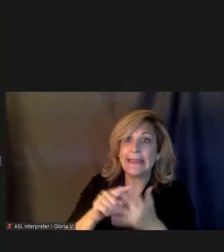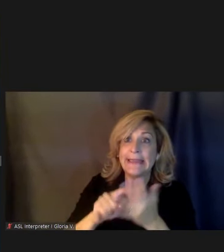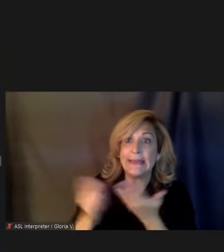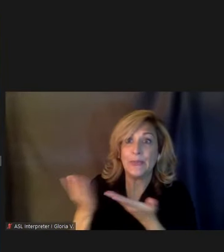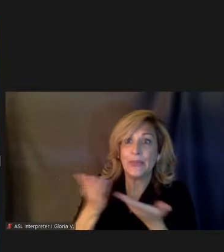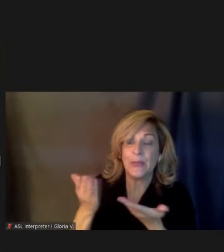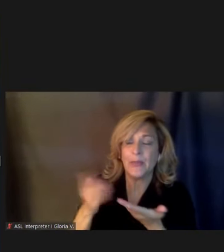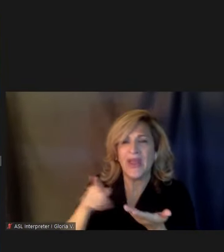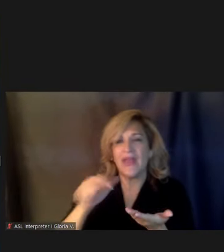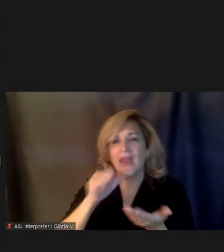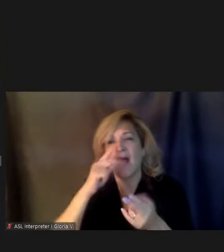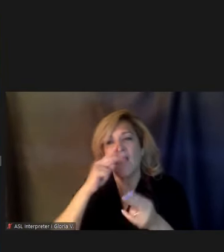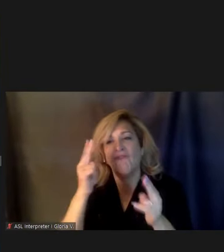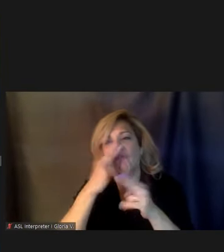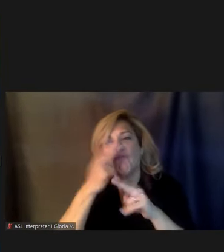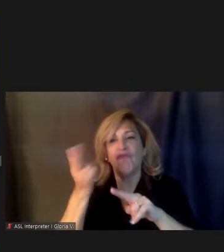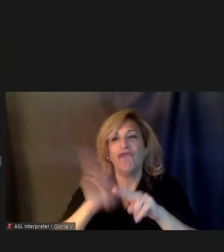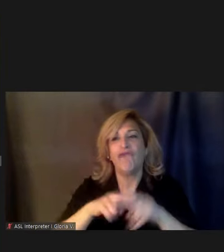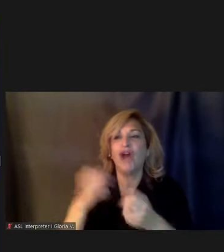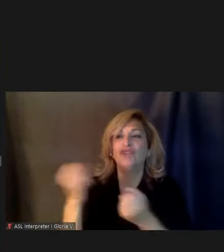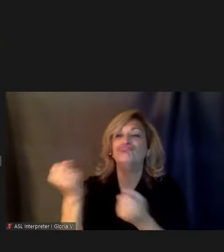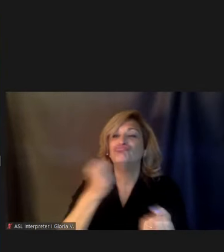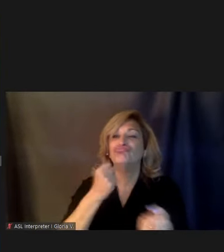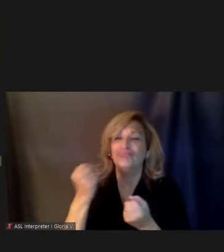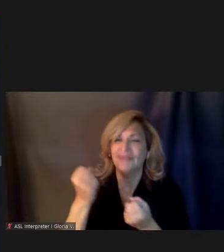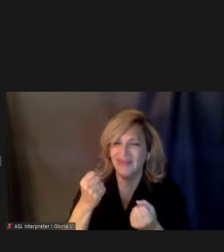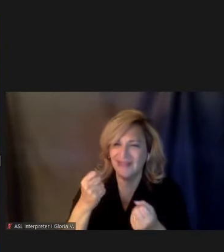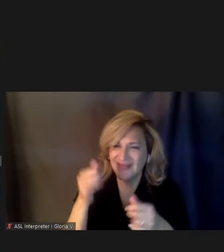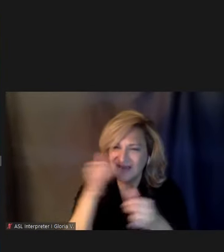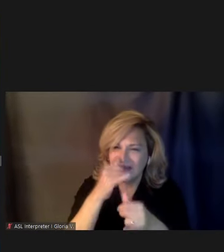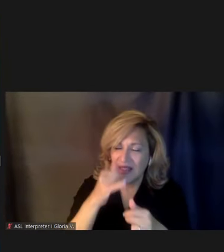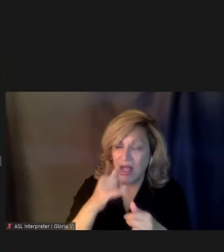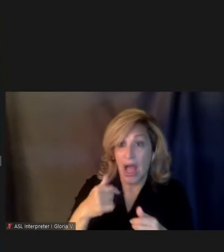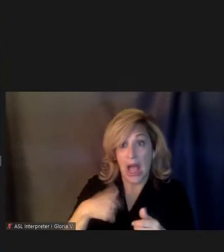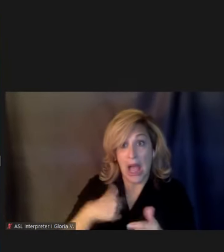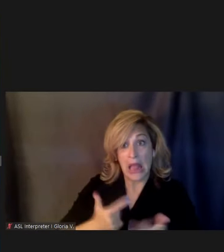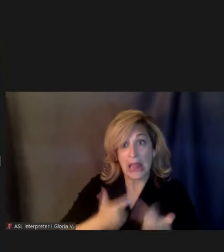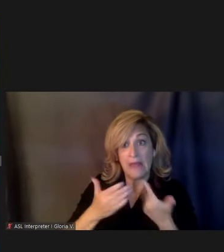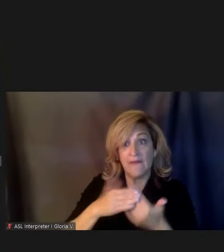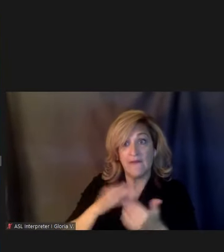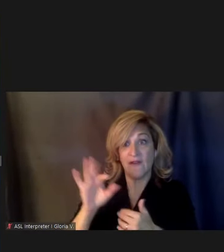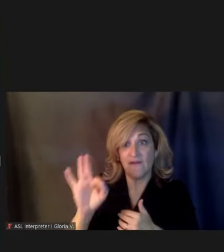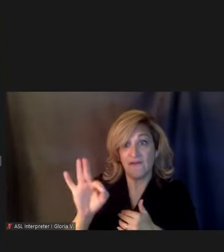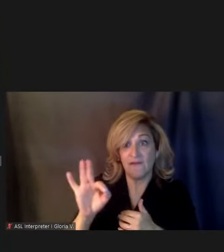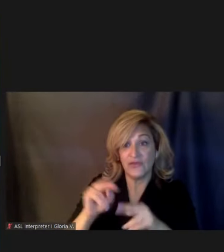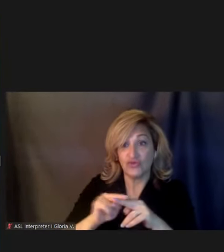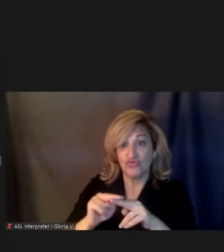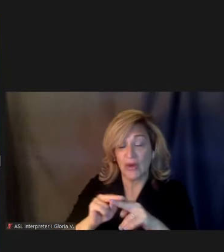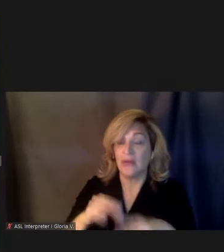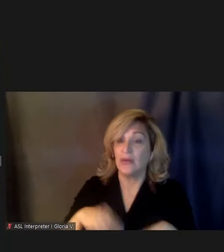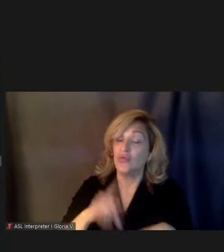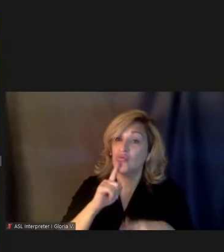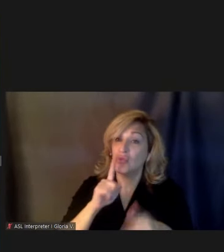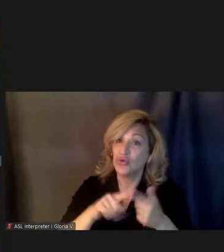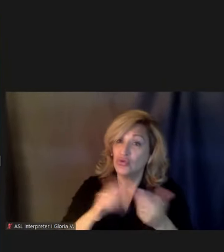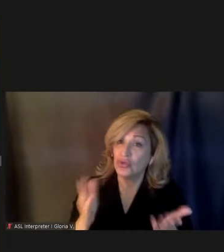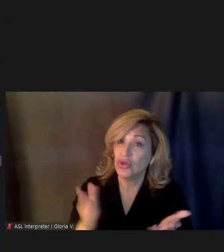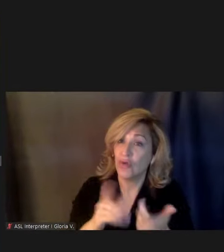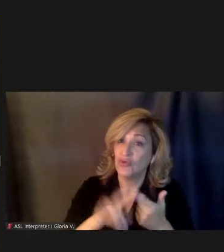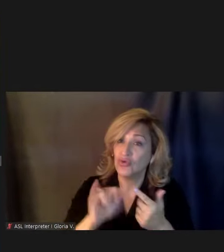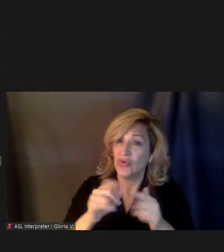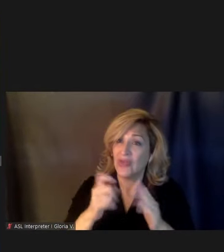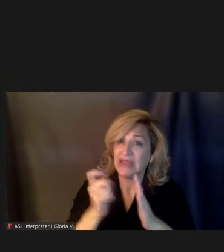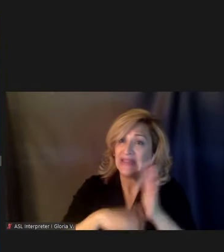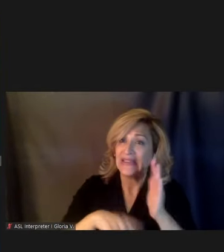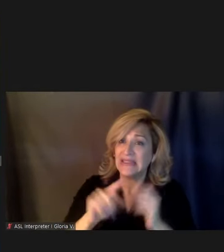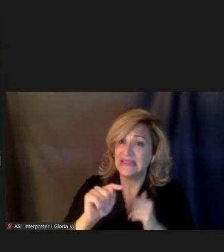option. I live 5 minutes from the F train, and I assure you, the F doesn't stand for freight. A tax to encourage mass transit use is utterly irrelevant